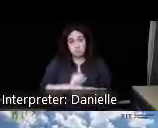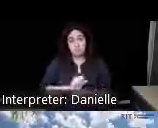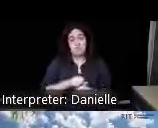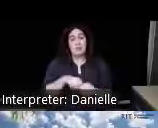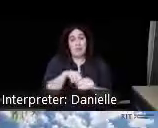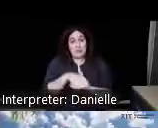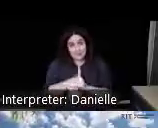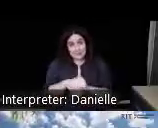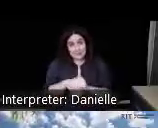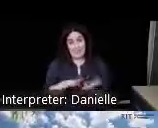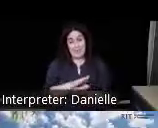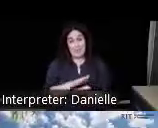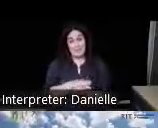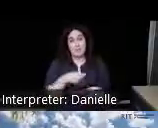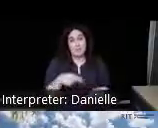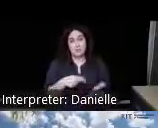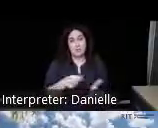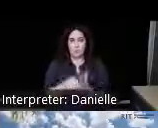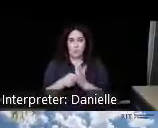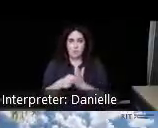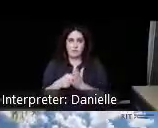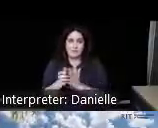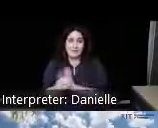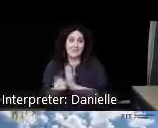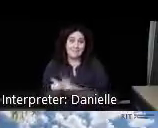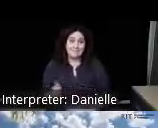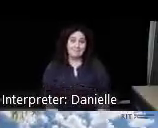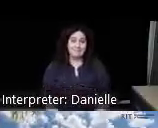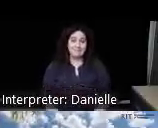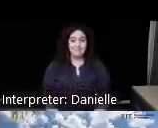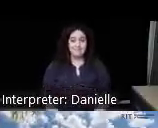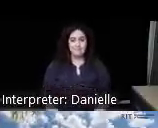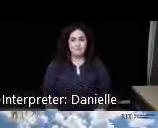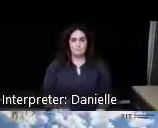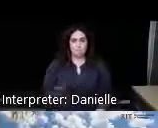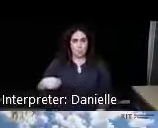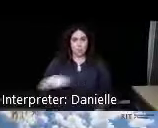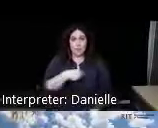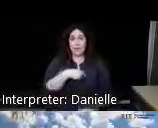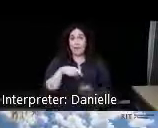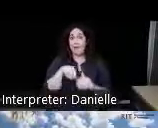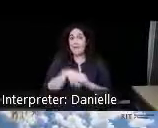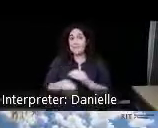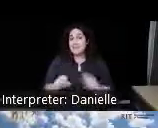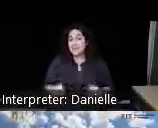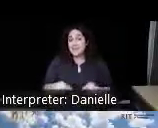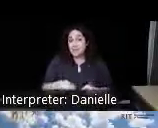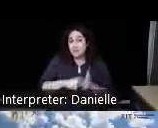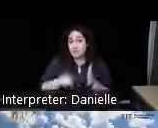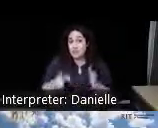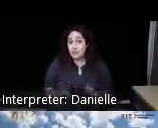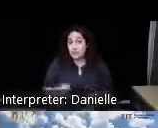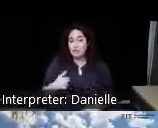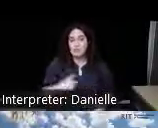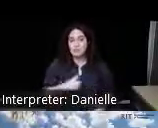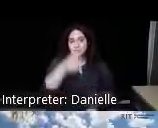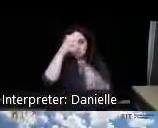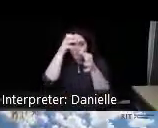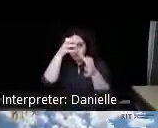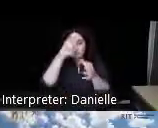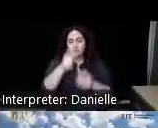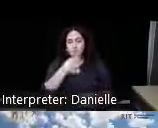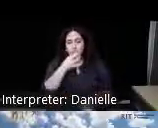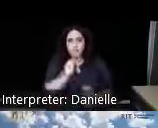even among accessibility researchers, we're typically only experts in our main subdomain